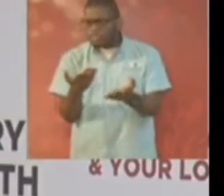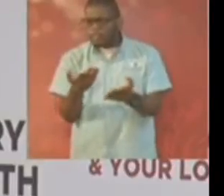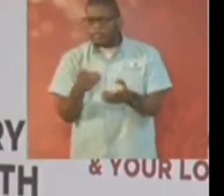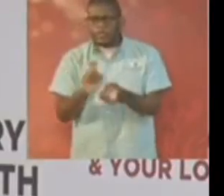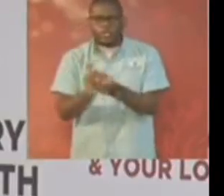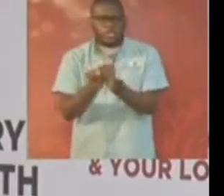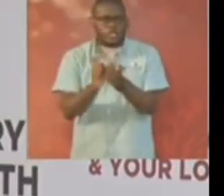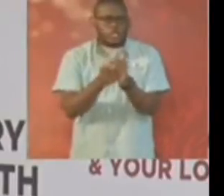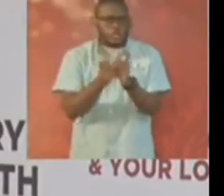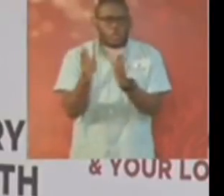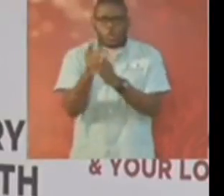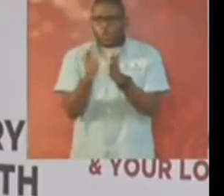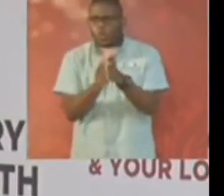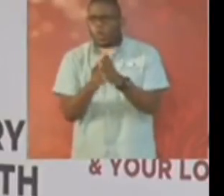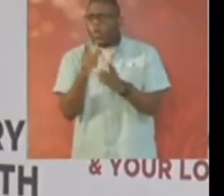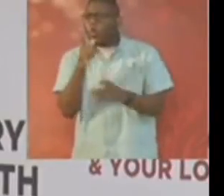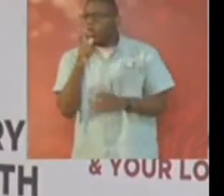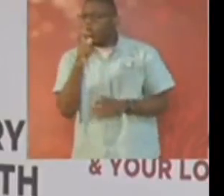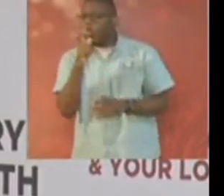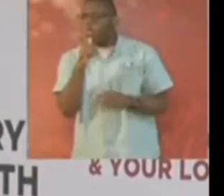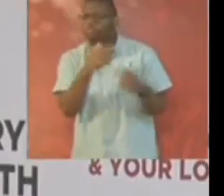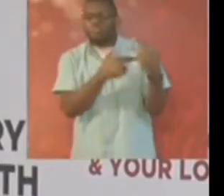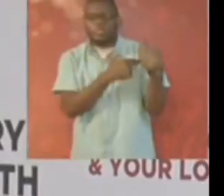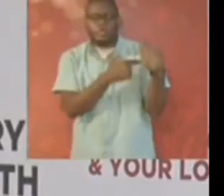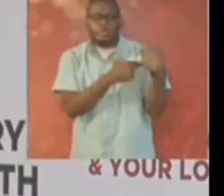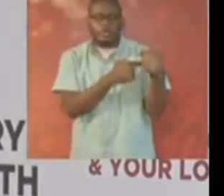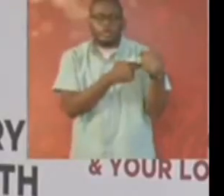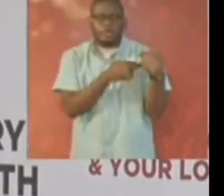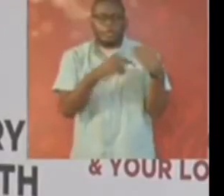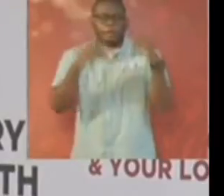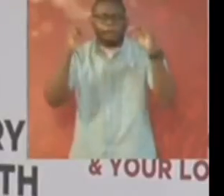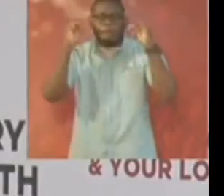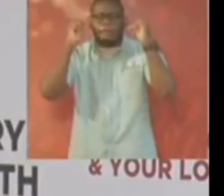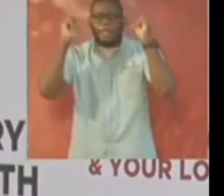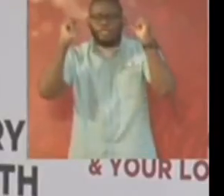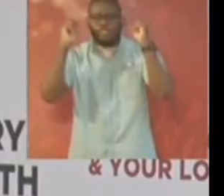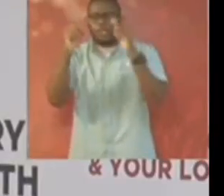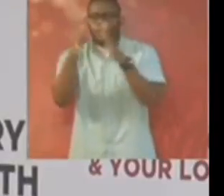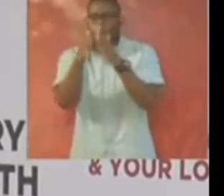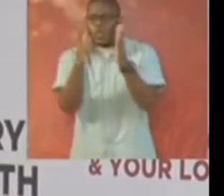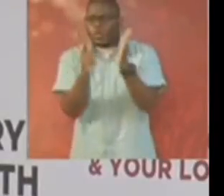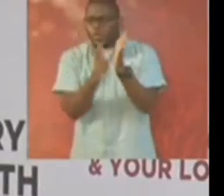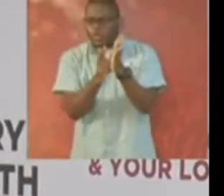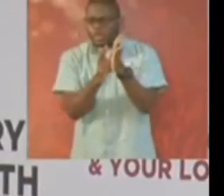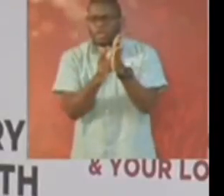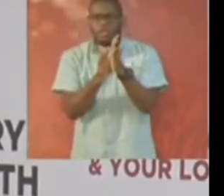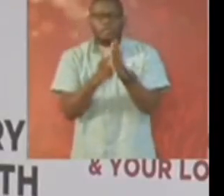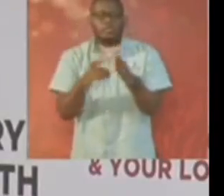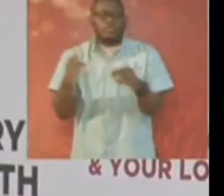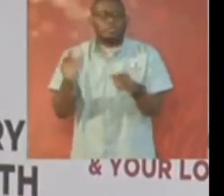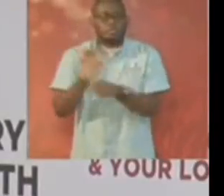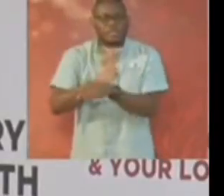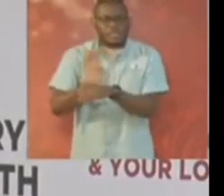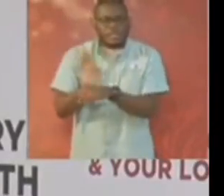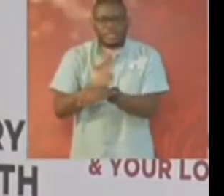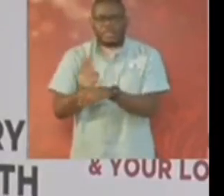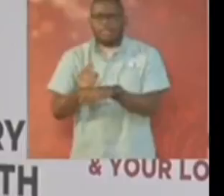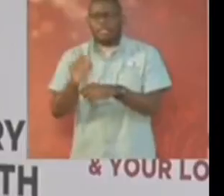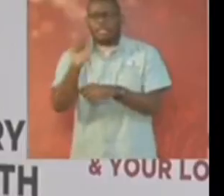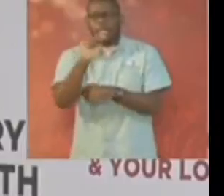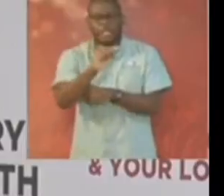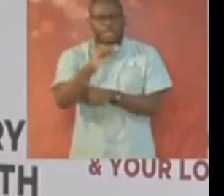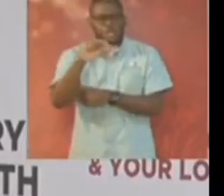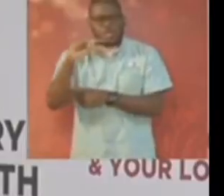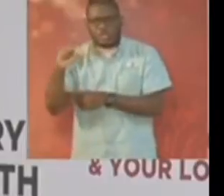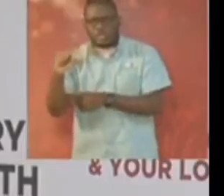really fall within the purview of the Ministry of Legal Affairs, the Office of the Attorney General, in consultation